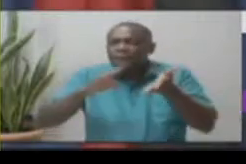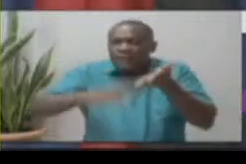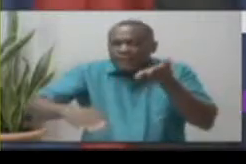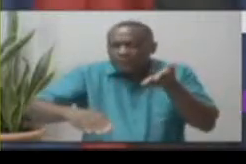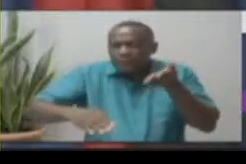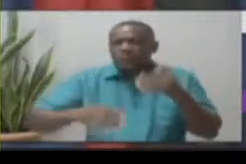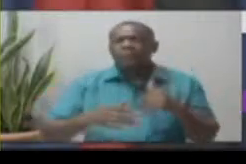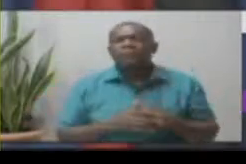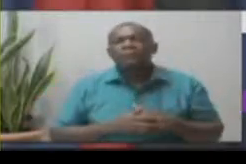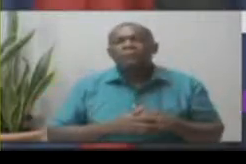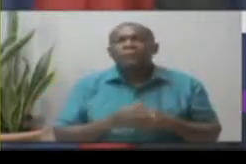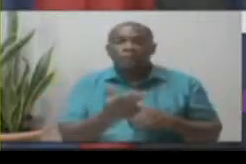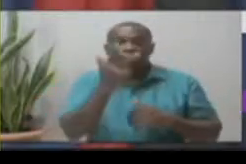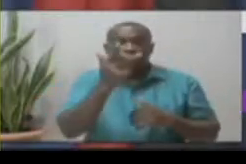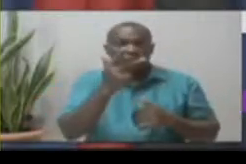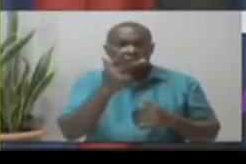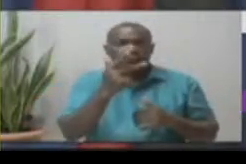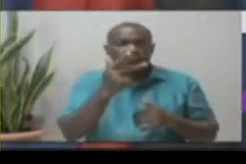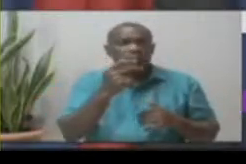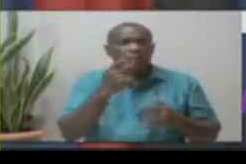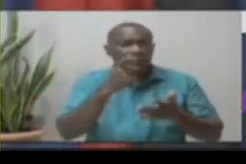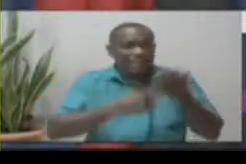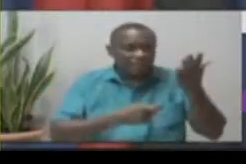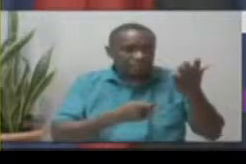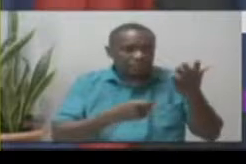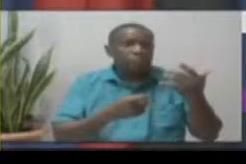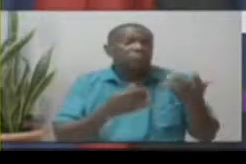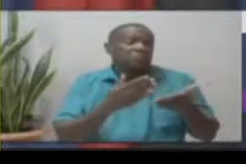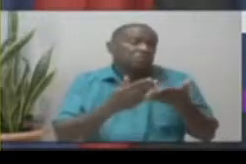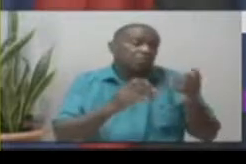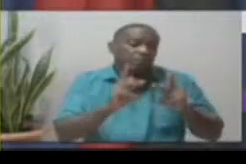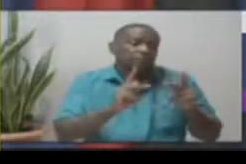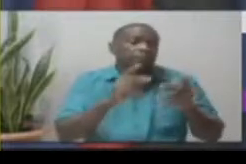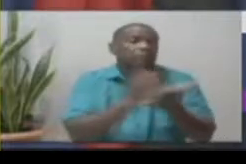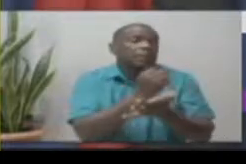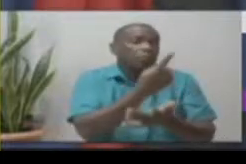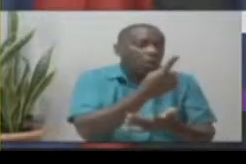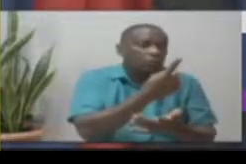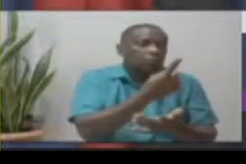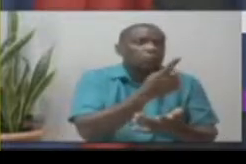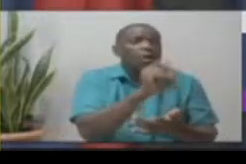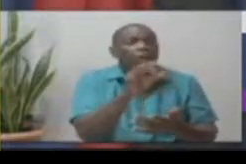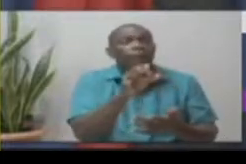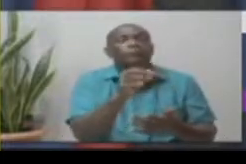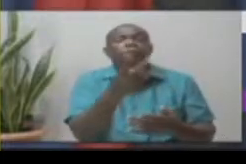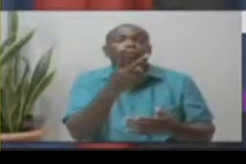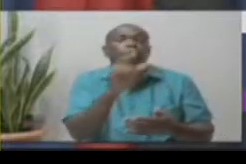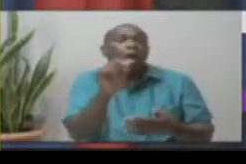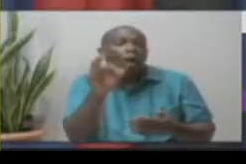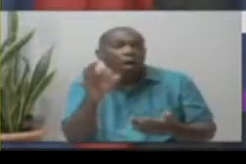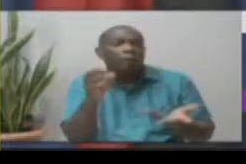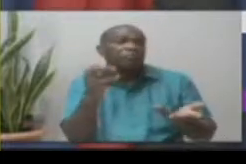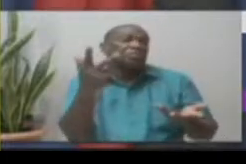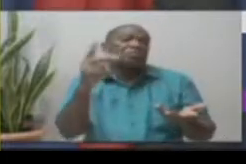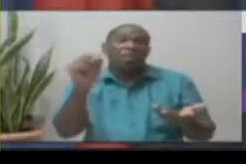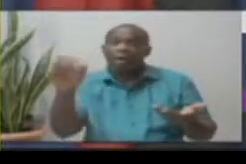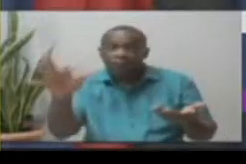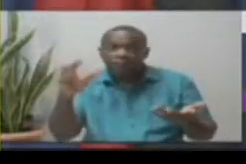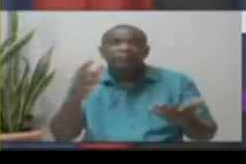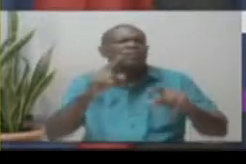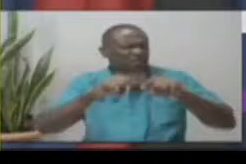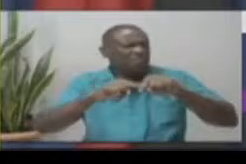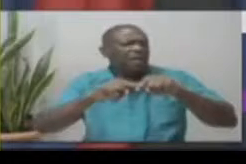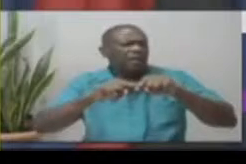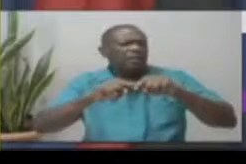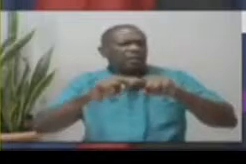vehicles. Some people get 1 off, some people get 2 off, some people get 3 off, depending on